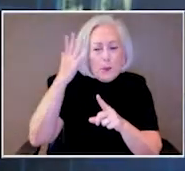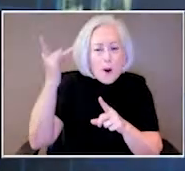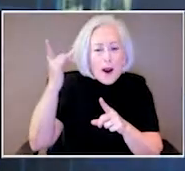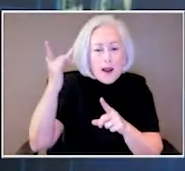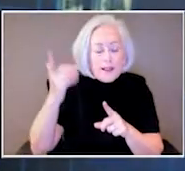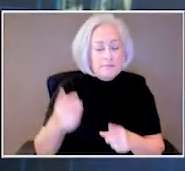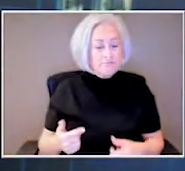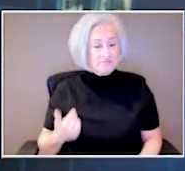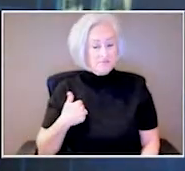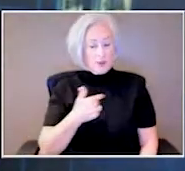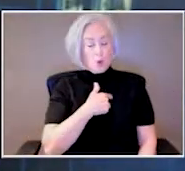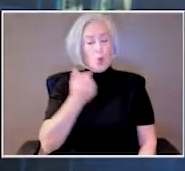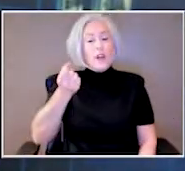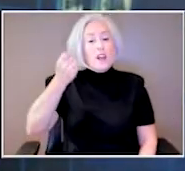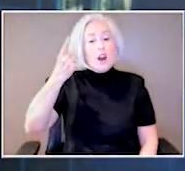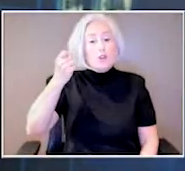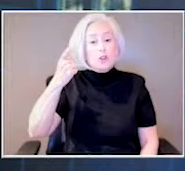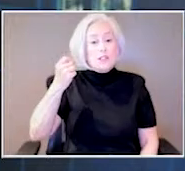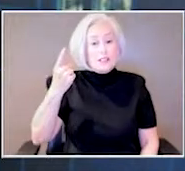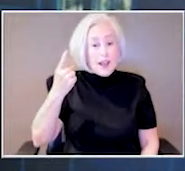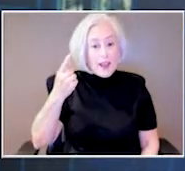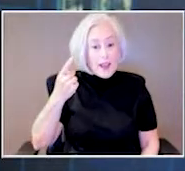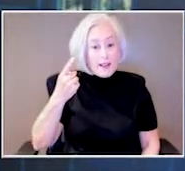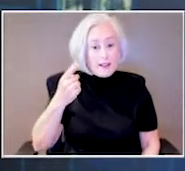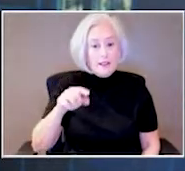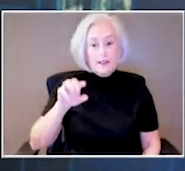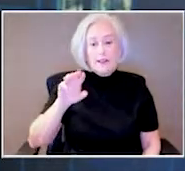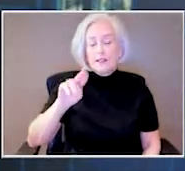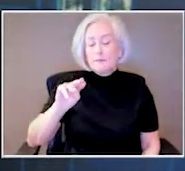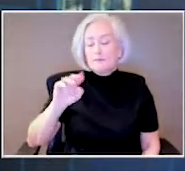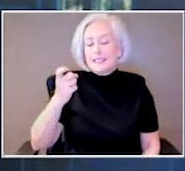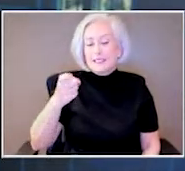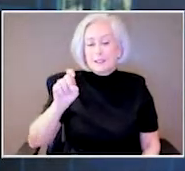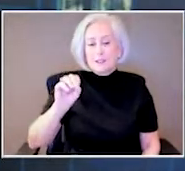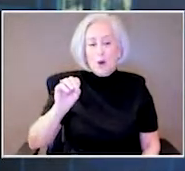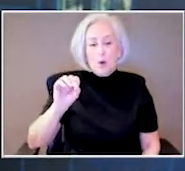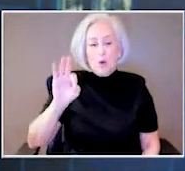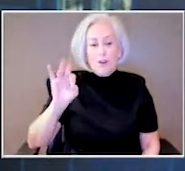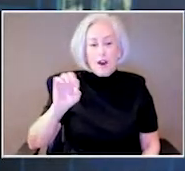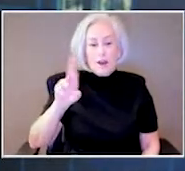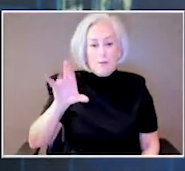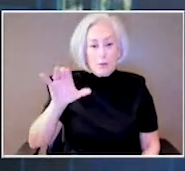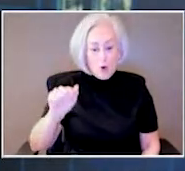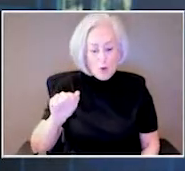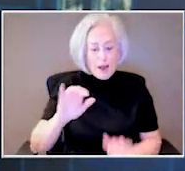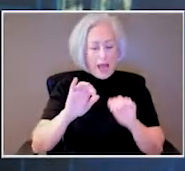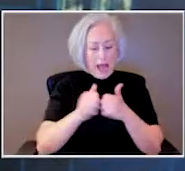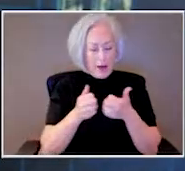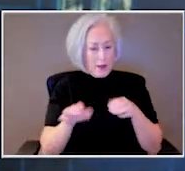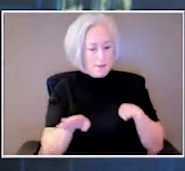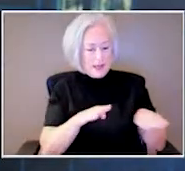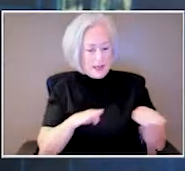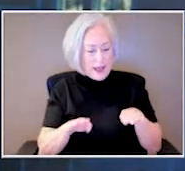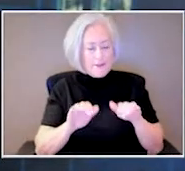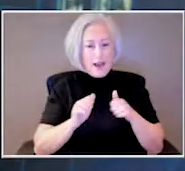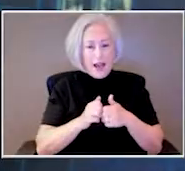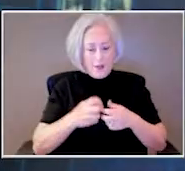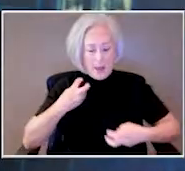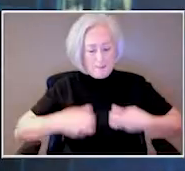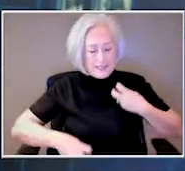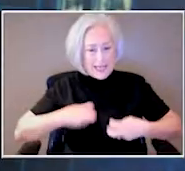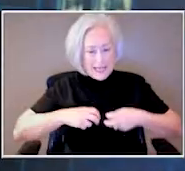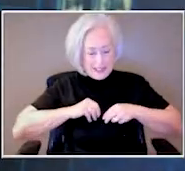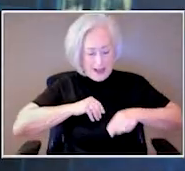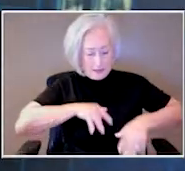understand the mechanisms of myxofibrosarcoma and most sarcomas, how they behave, how they travel, how they metastasize through the blood